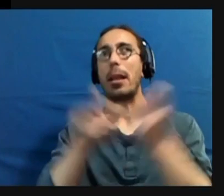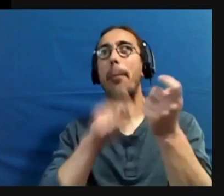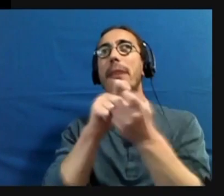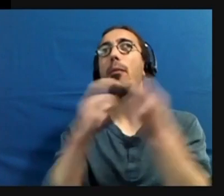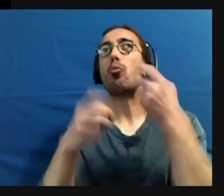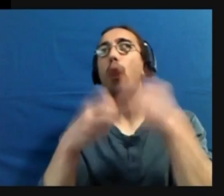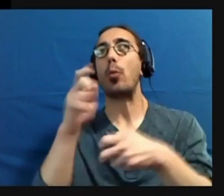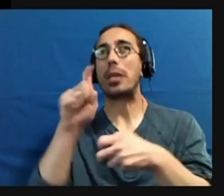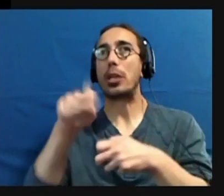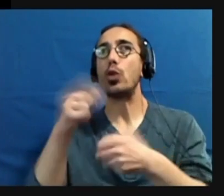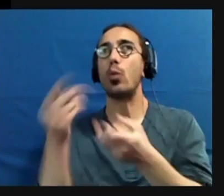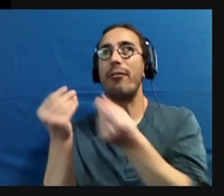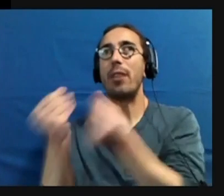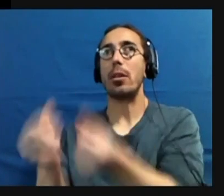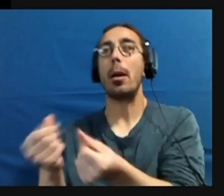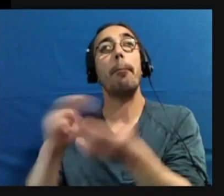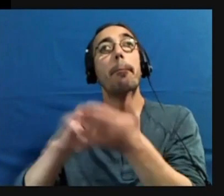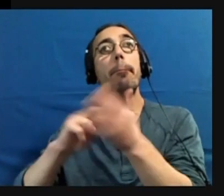to be addressing, which is